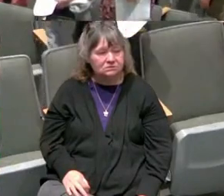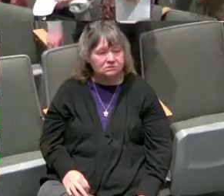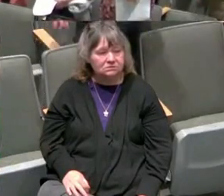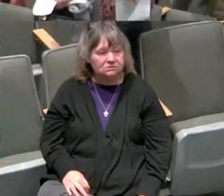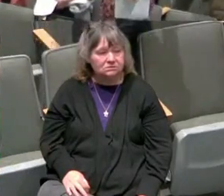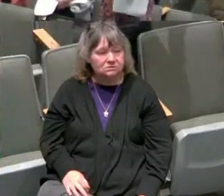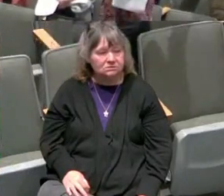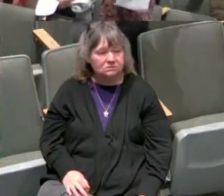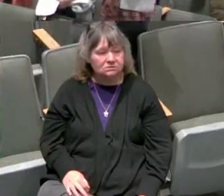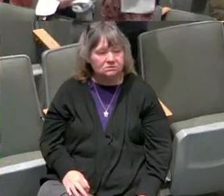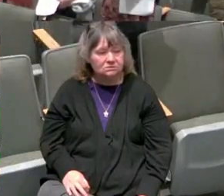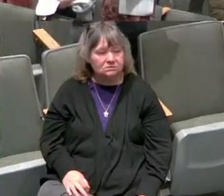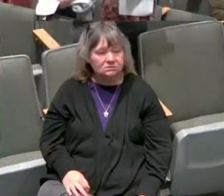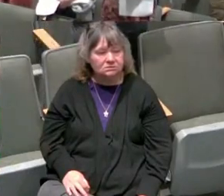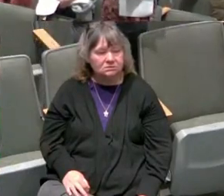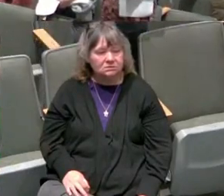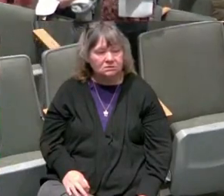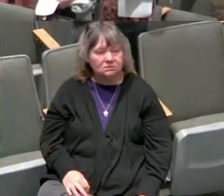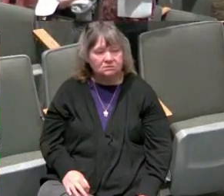thank you